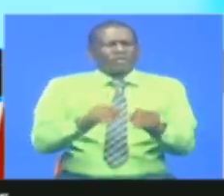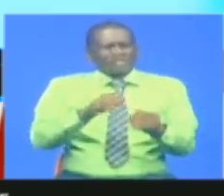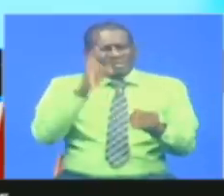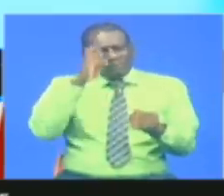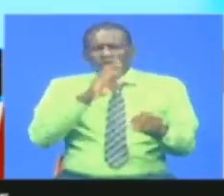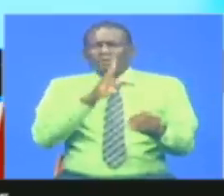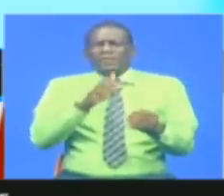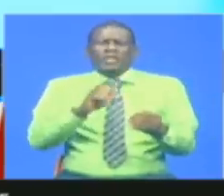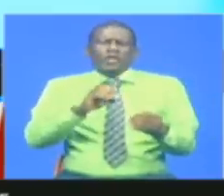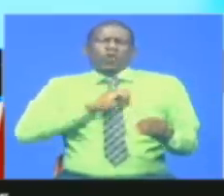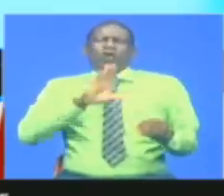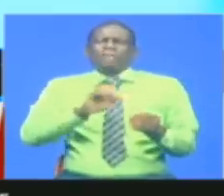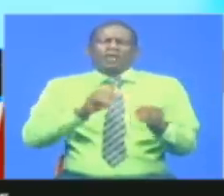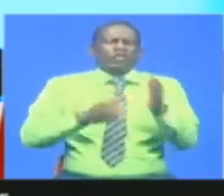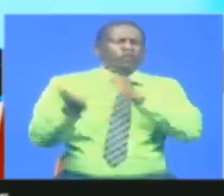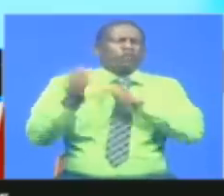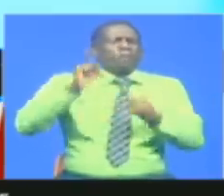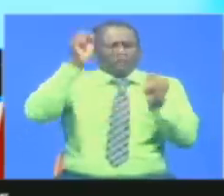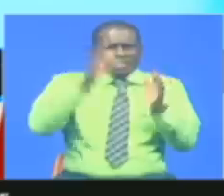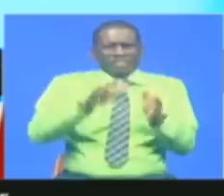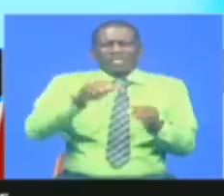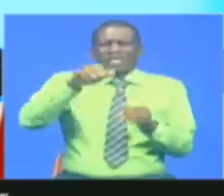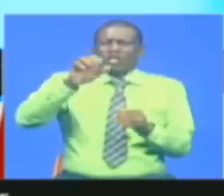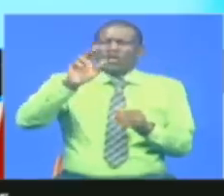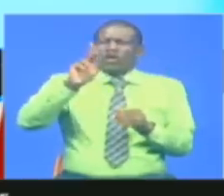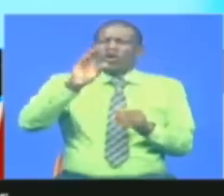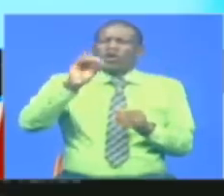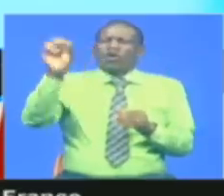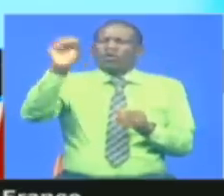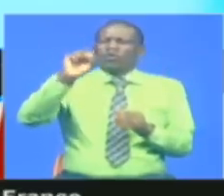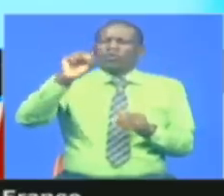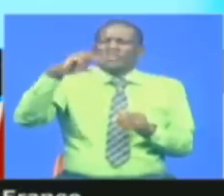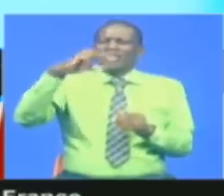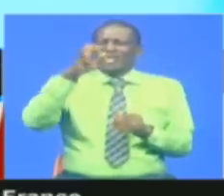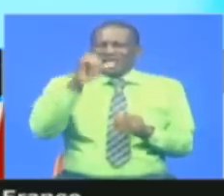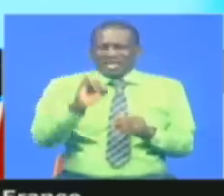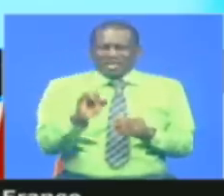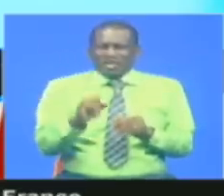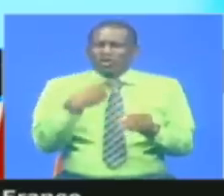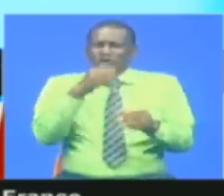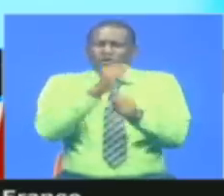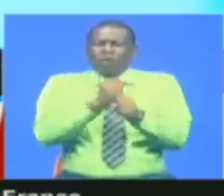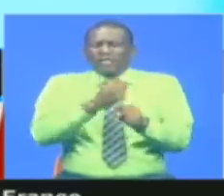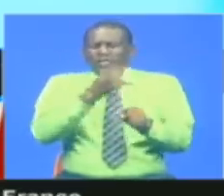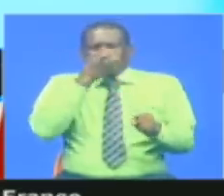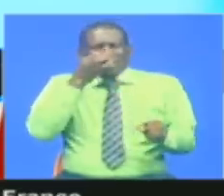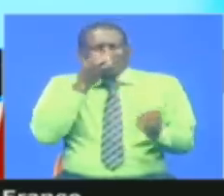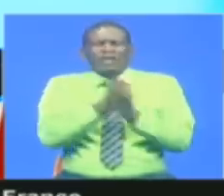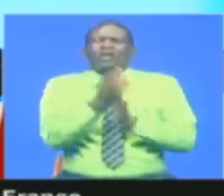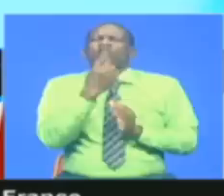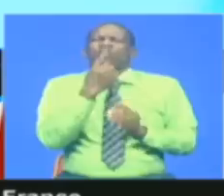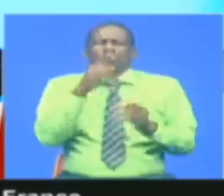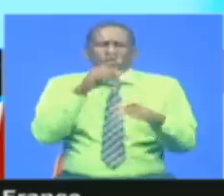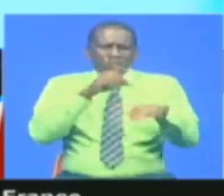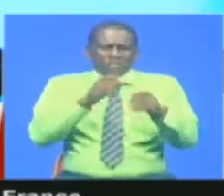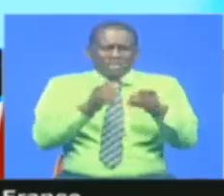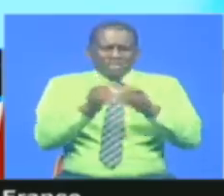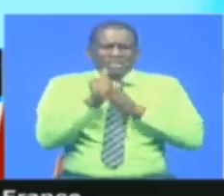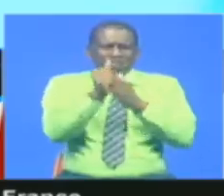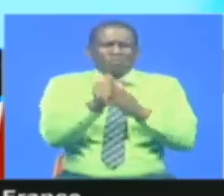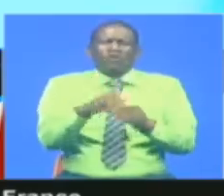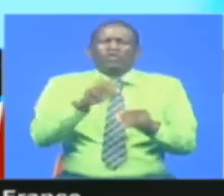Kosgei, a politician who served as a cabinet minister in retired President Daniel Moi and Mwai Kibaki's era. Sang said this is just